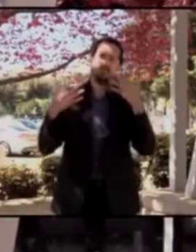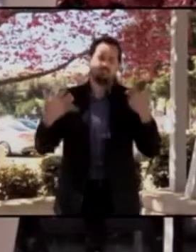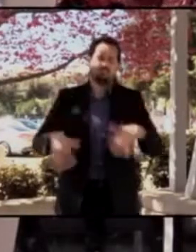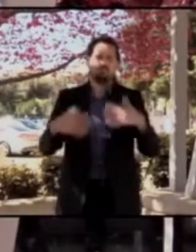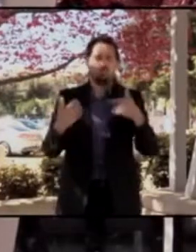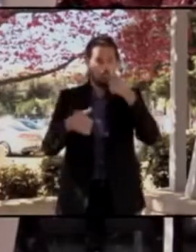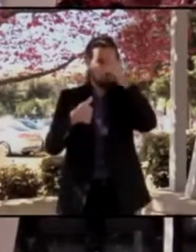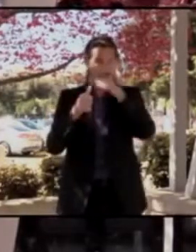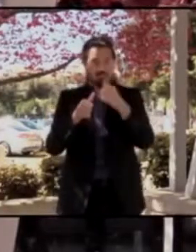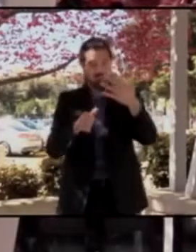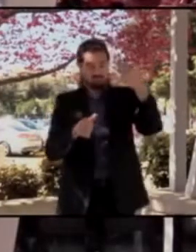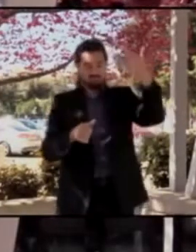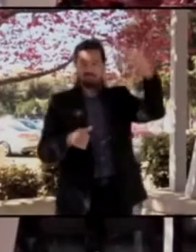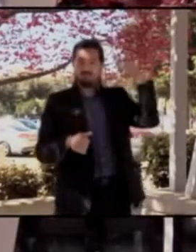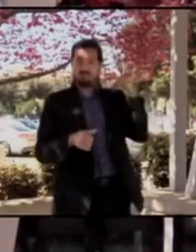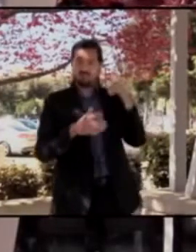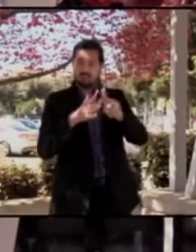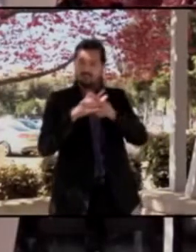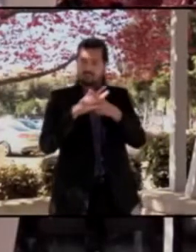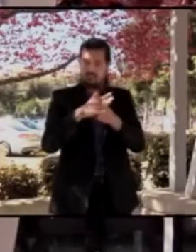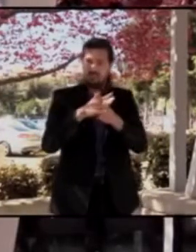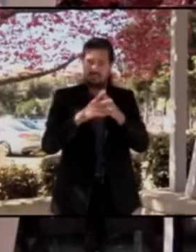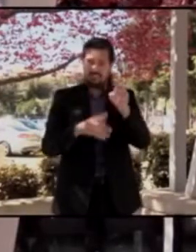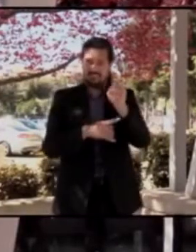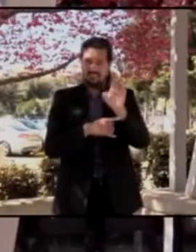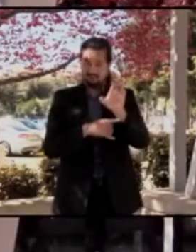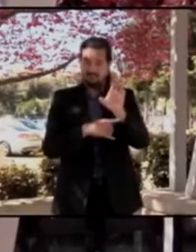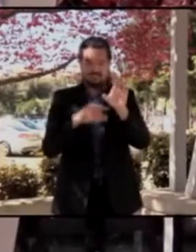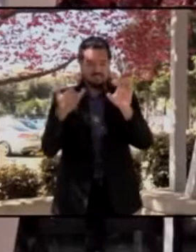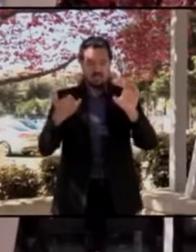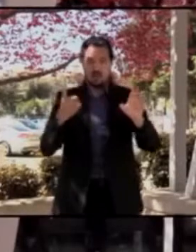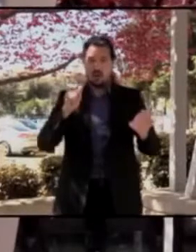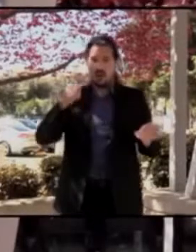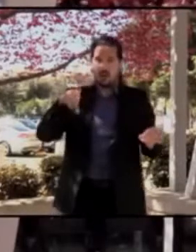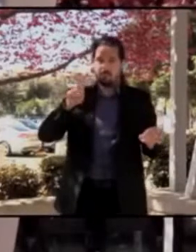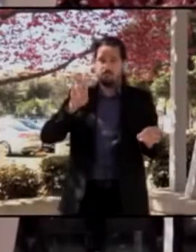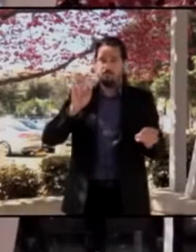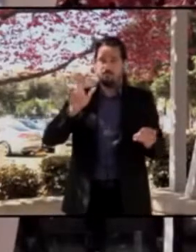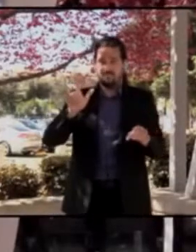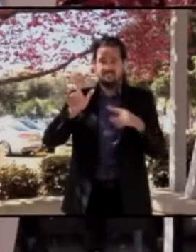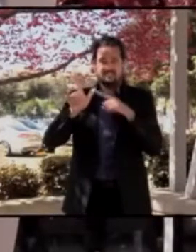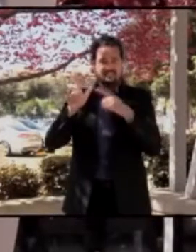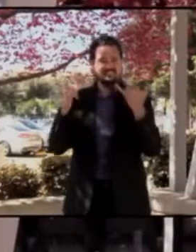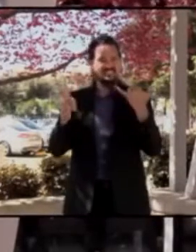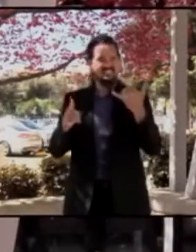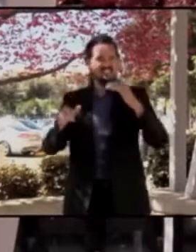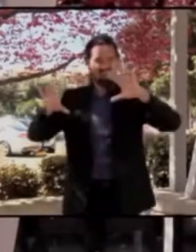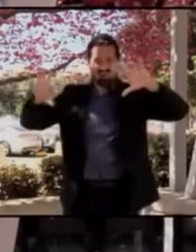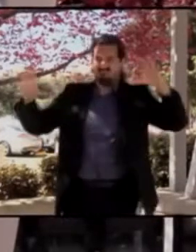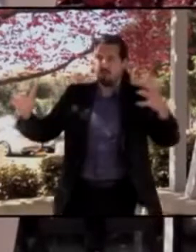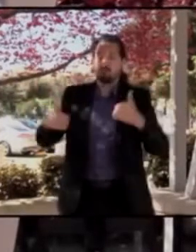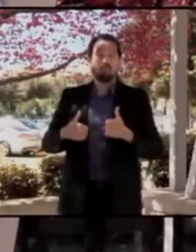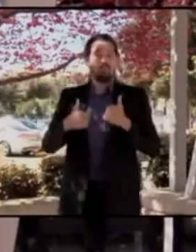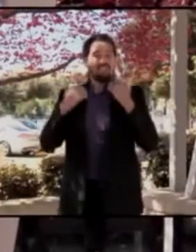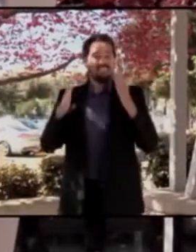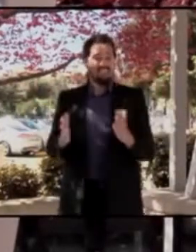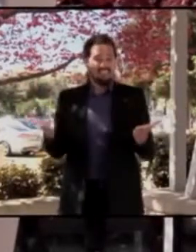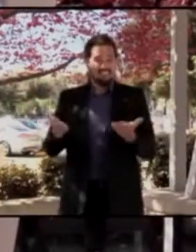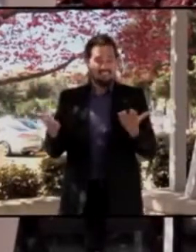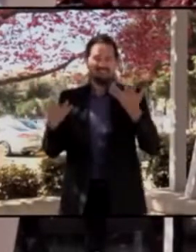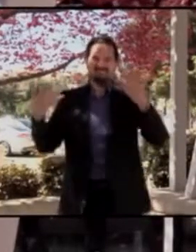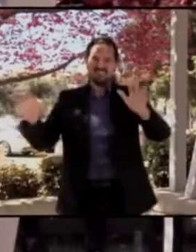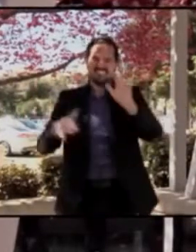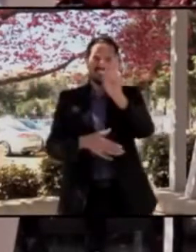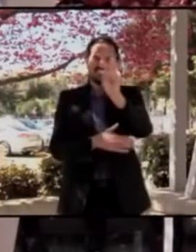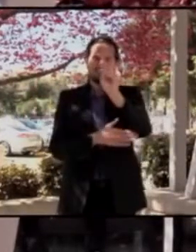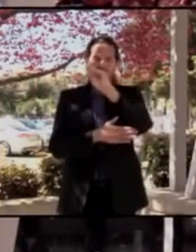April, and being able to say that we have reached 60% of our population with at least one dose,